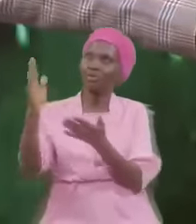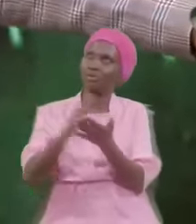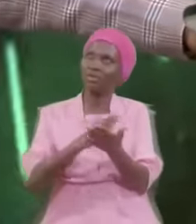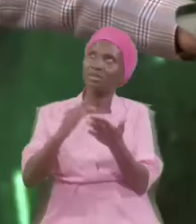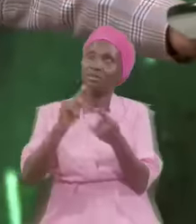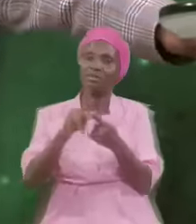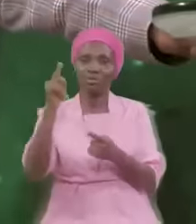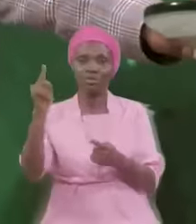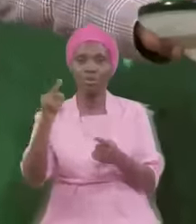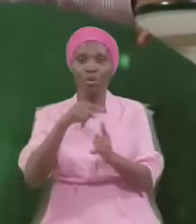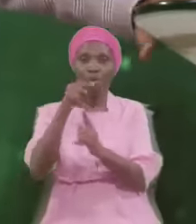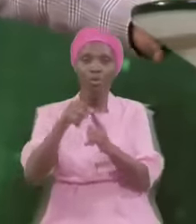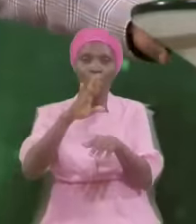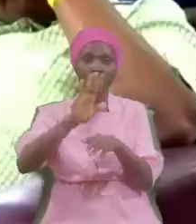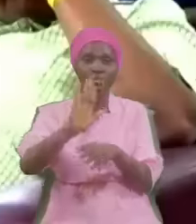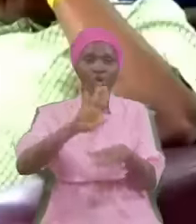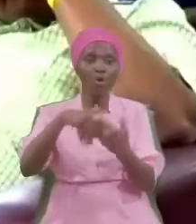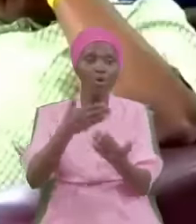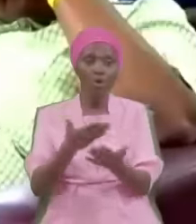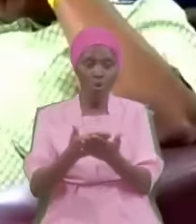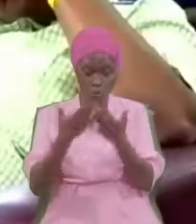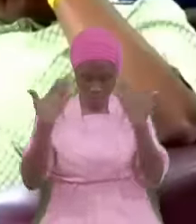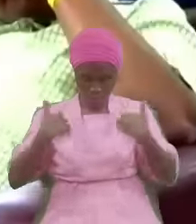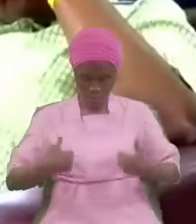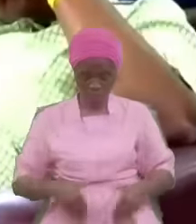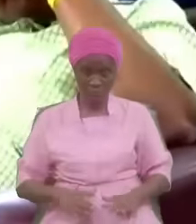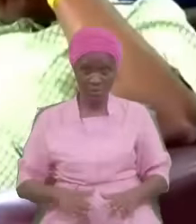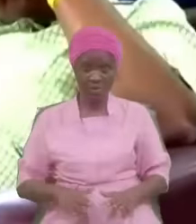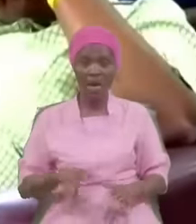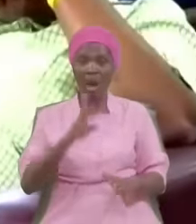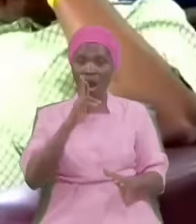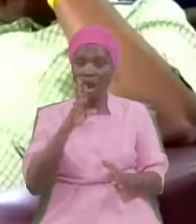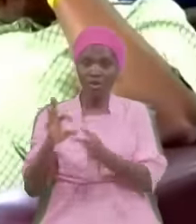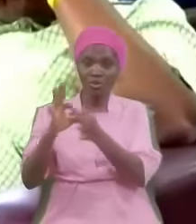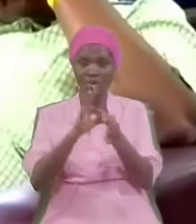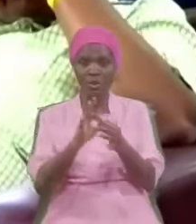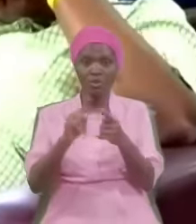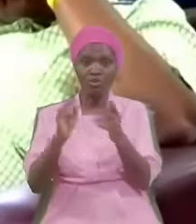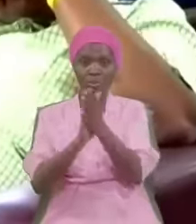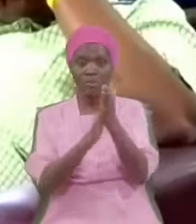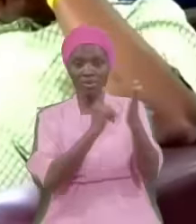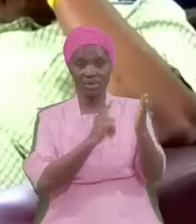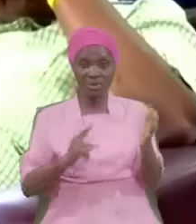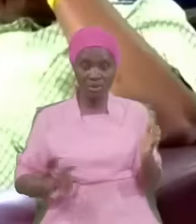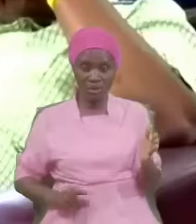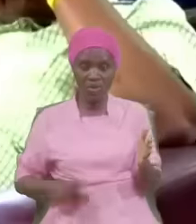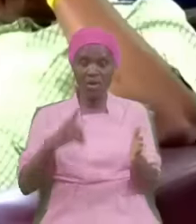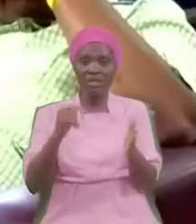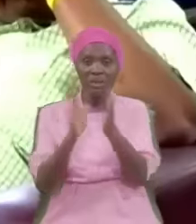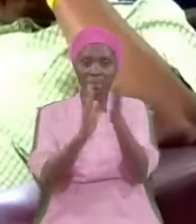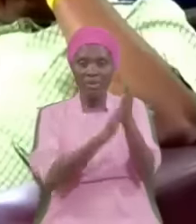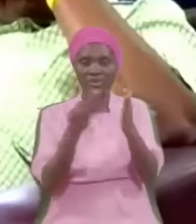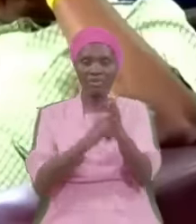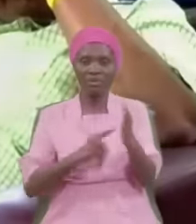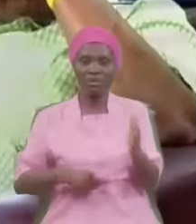being within and without, when they're united in praising the Lord, the praises of the Lord will